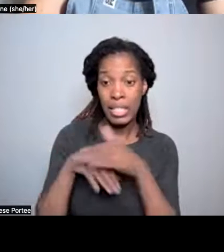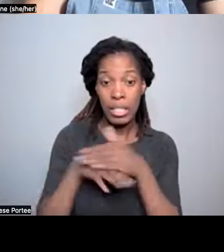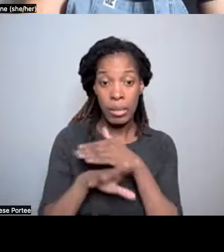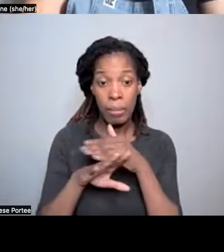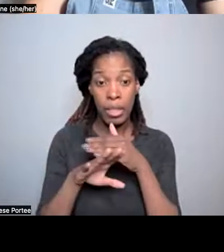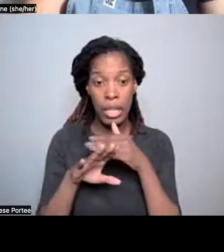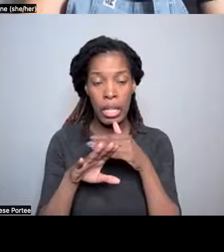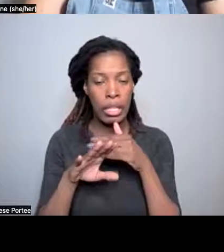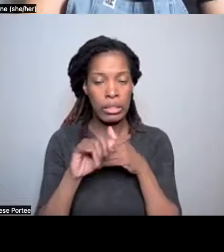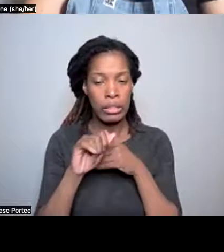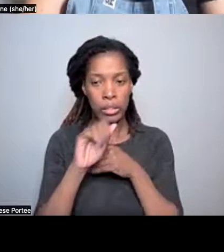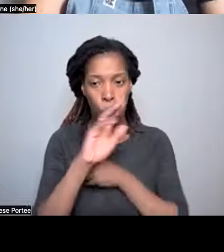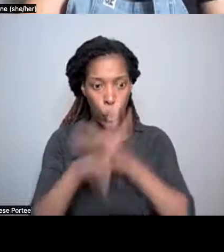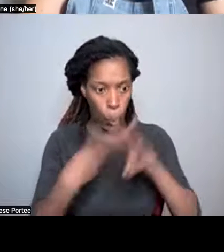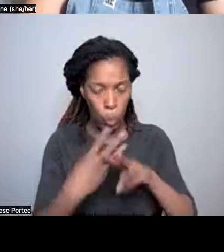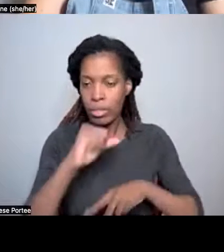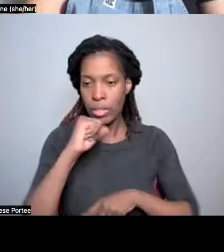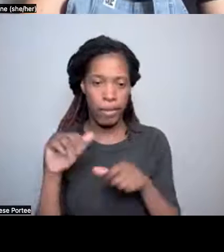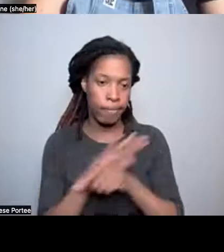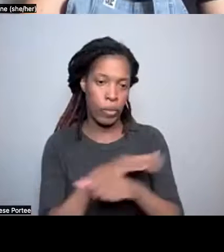the world is not accessible